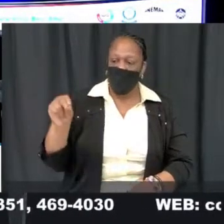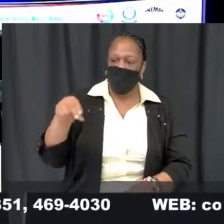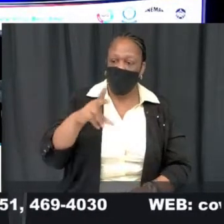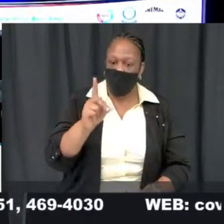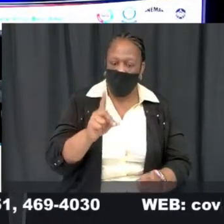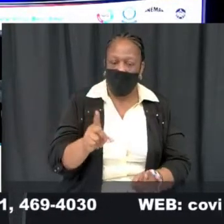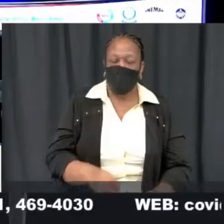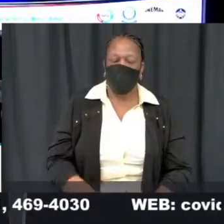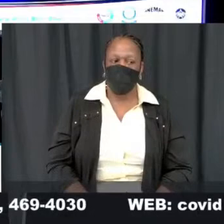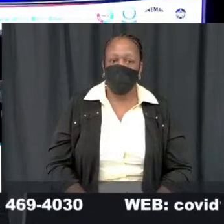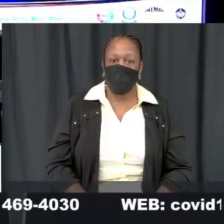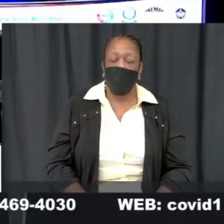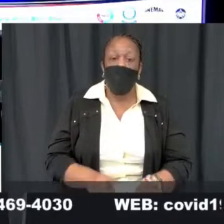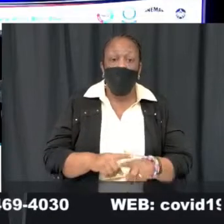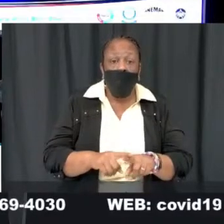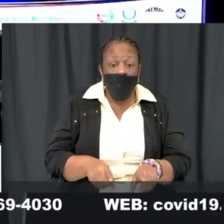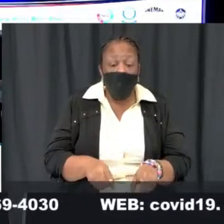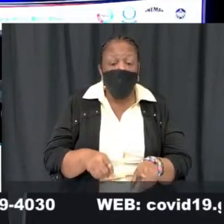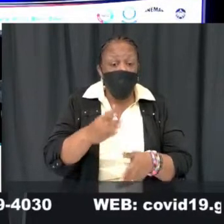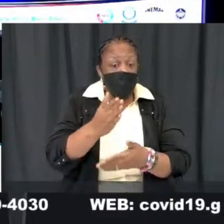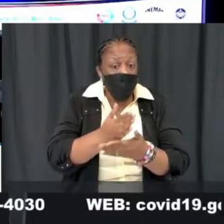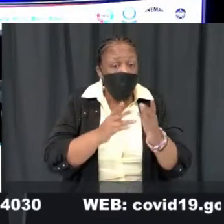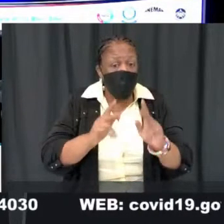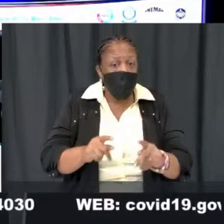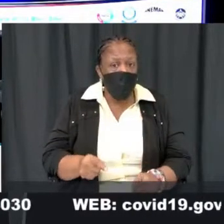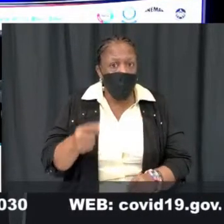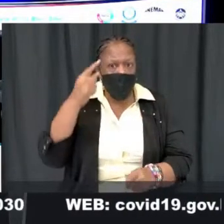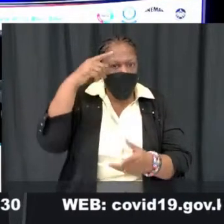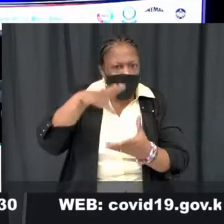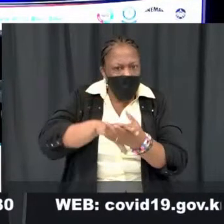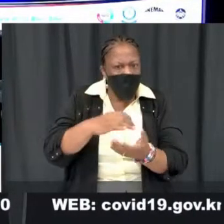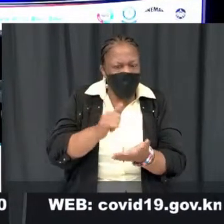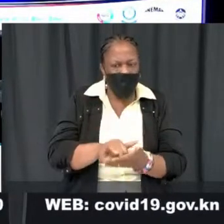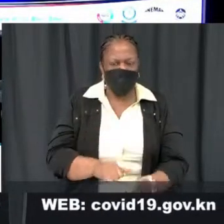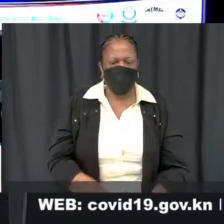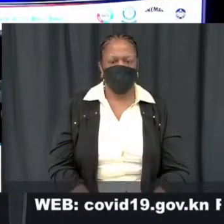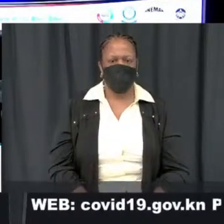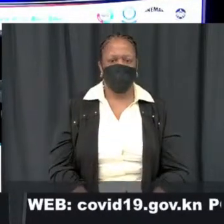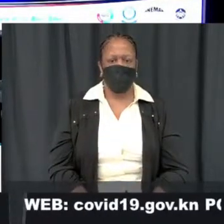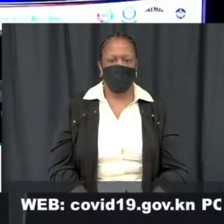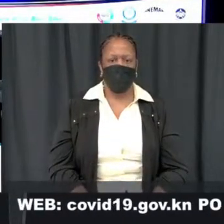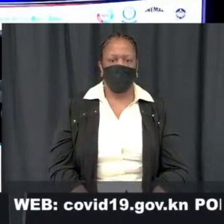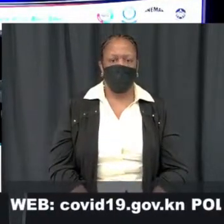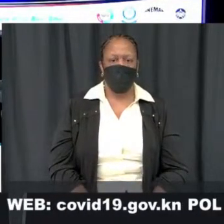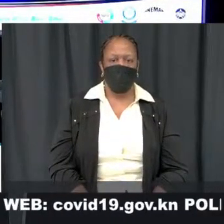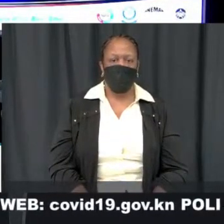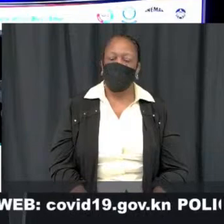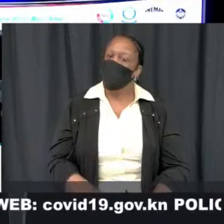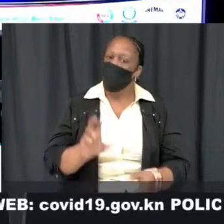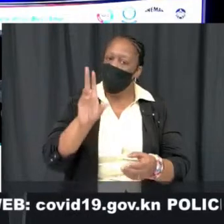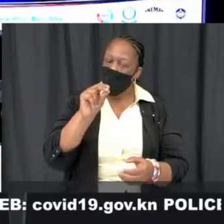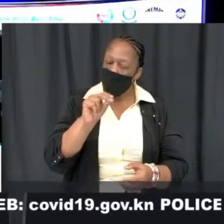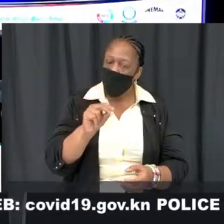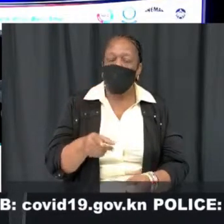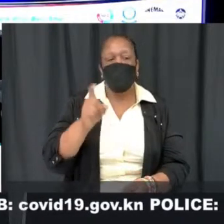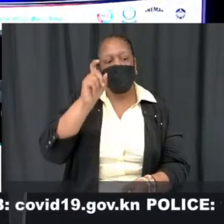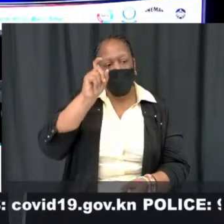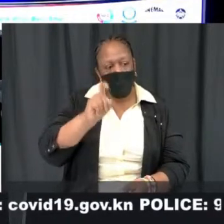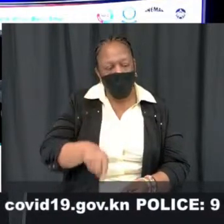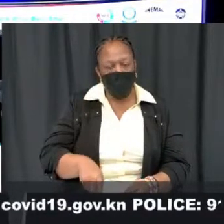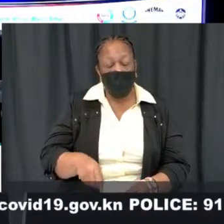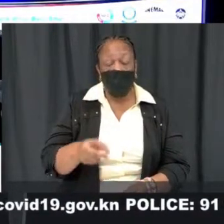it. We should be able to spot fake news from a distance away as an